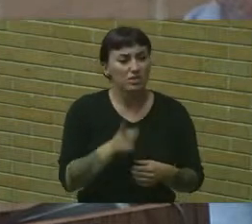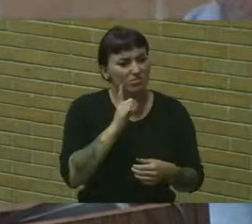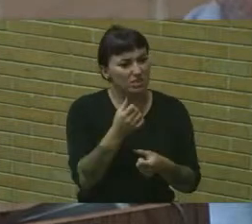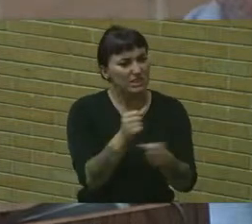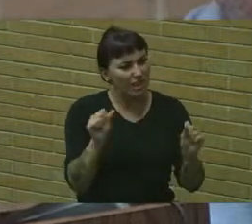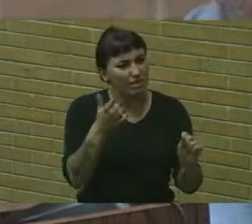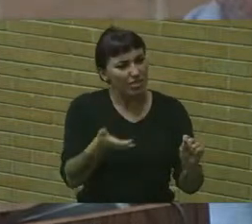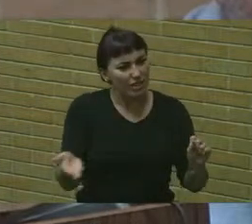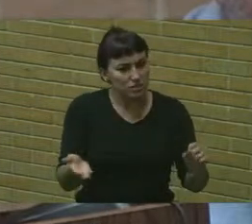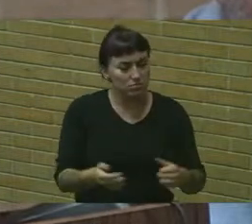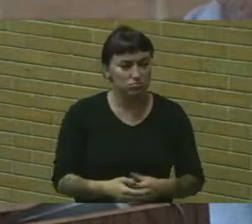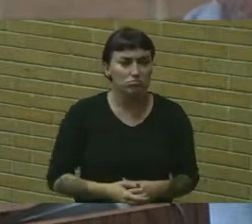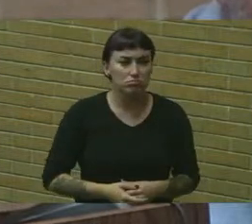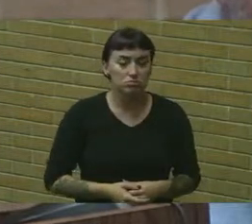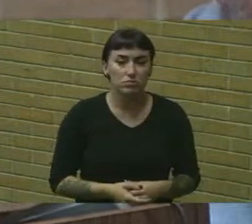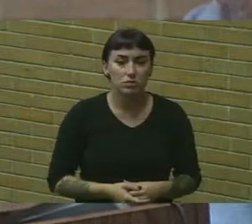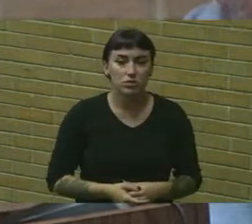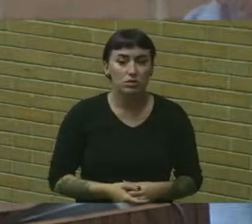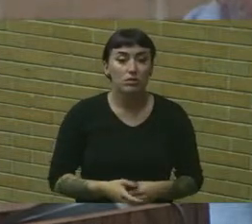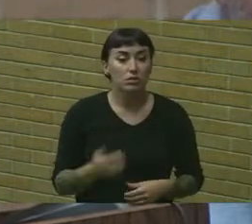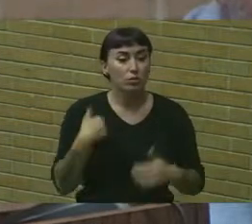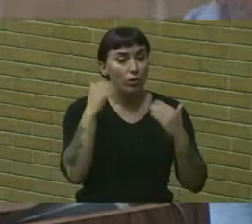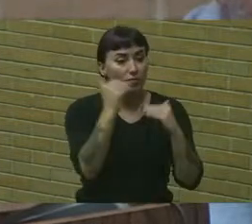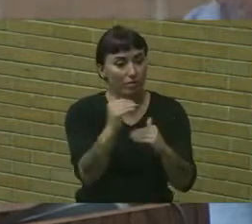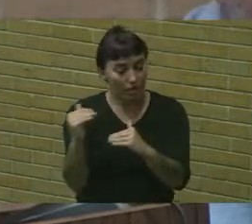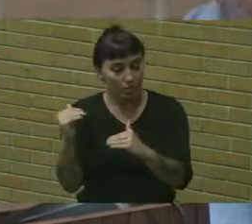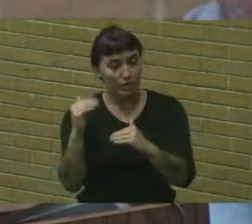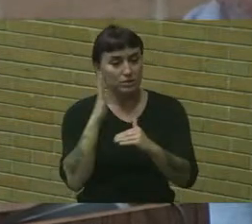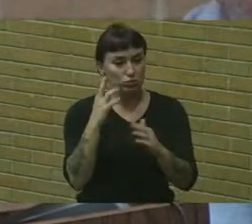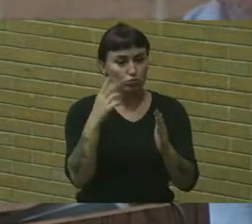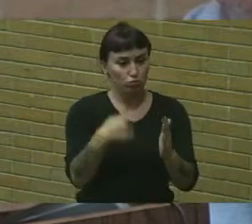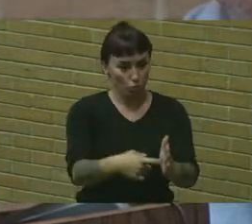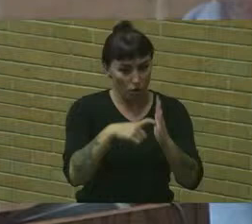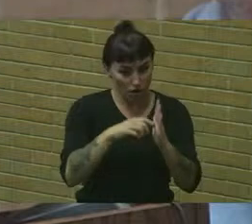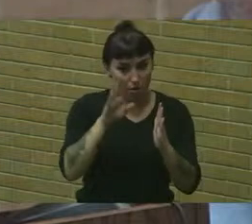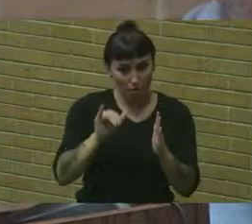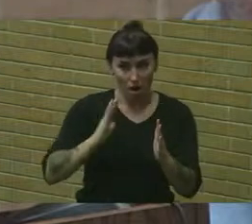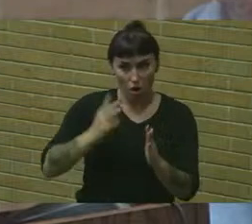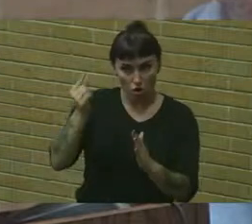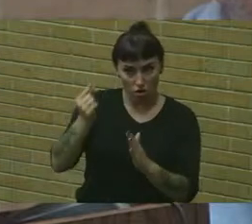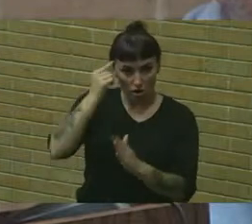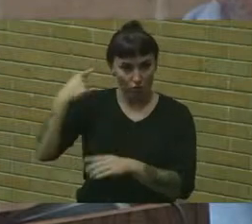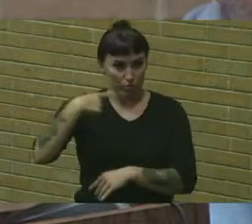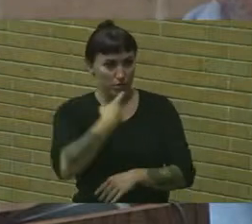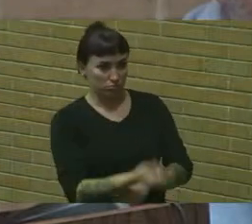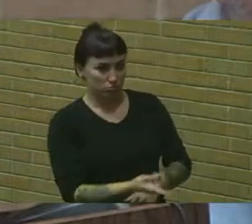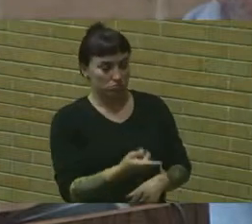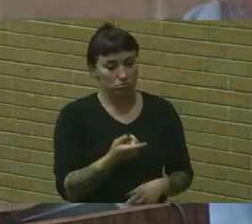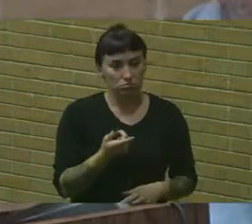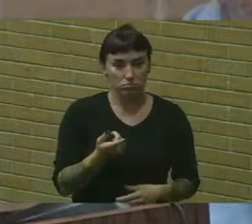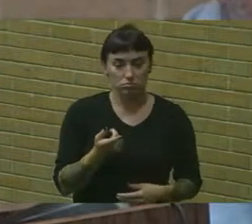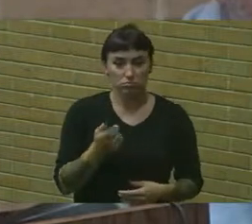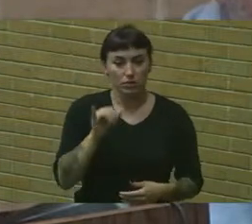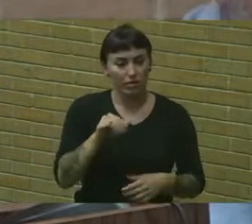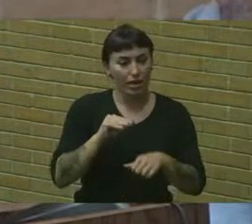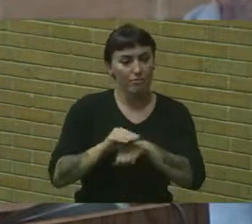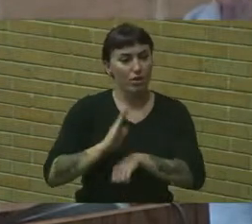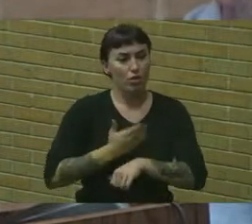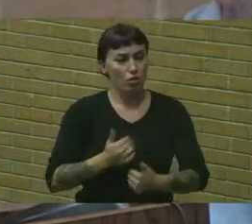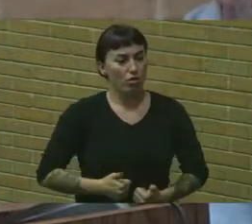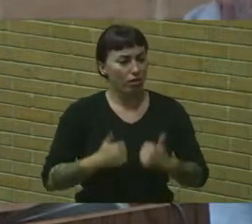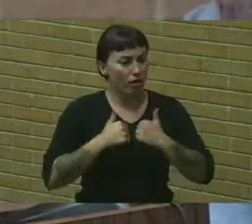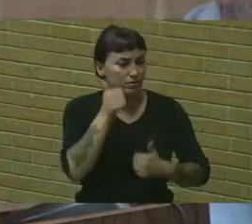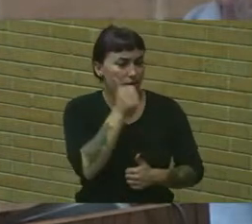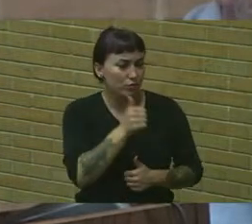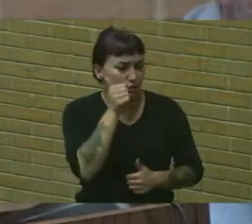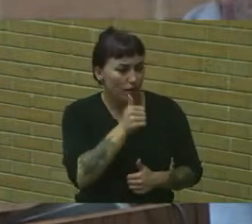safety things. We have limits and requirements by our government and that affect our lives on a